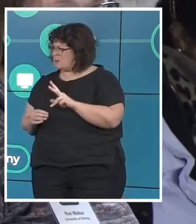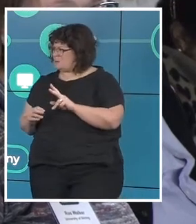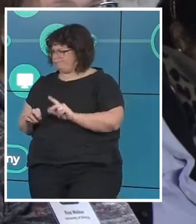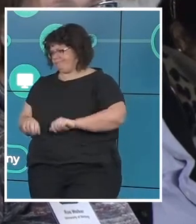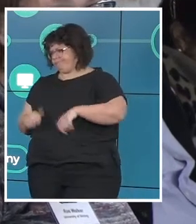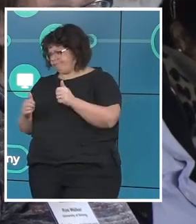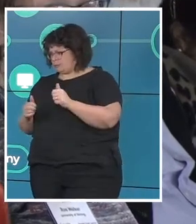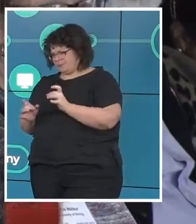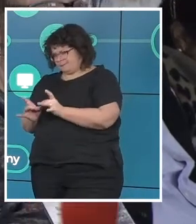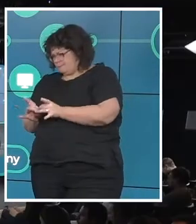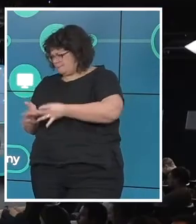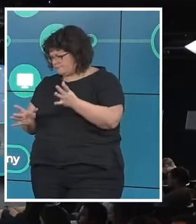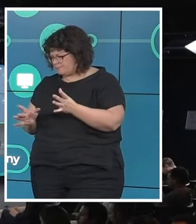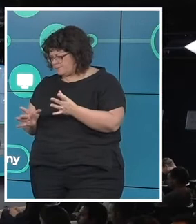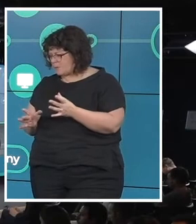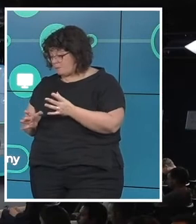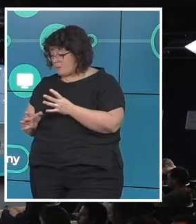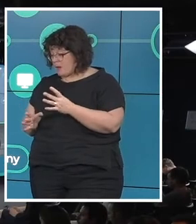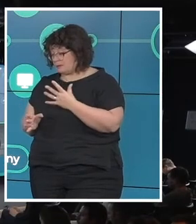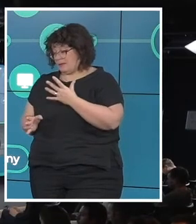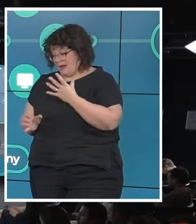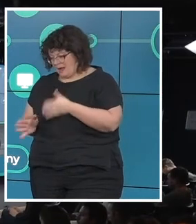like a minimal requirement. Thanks, Nigel.